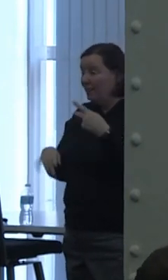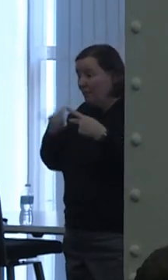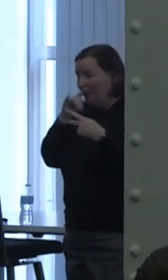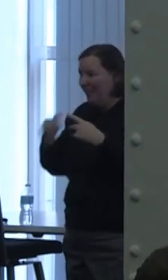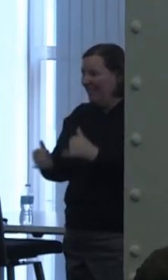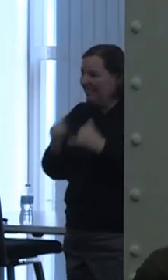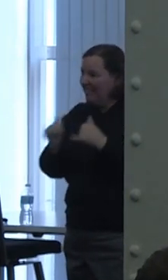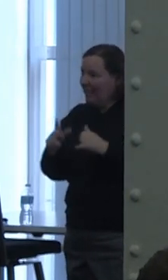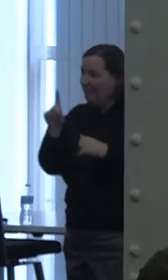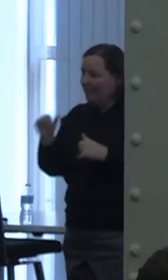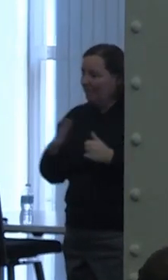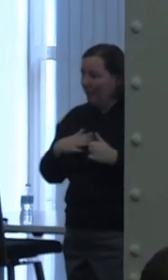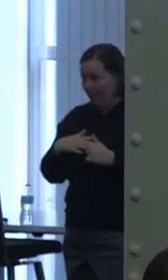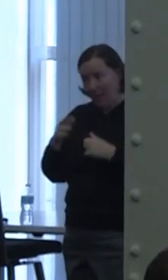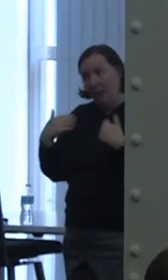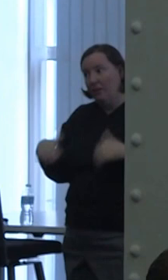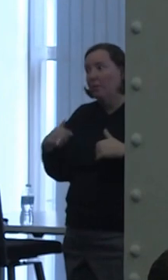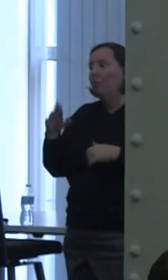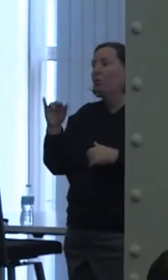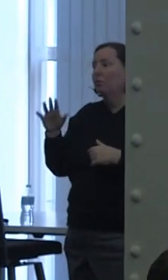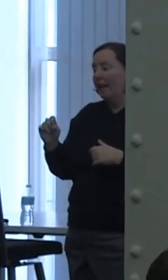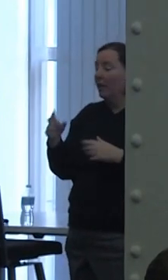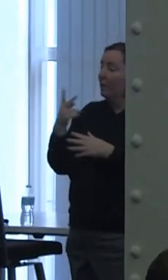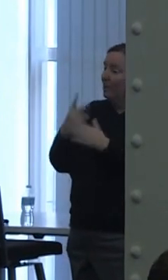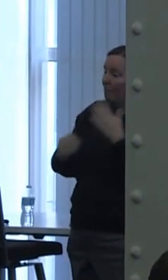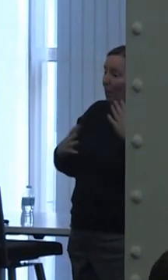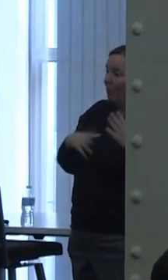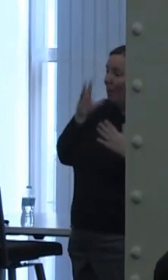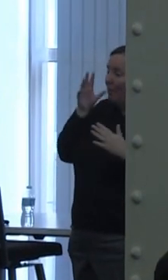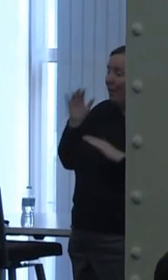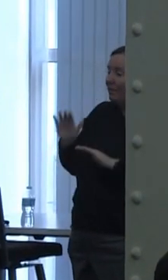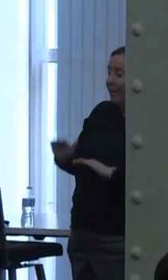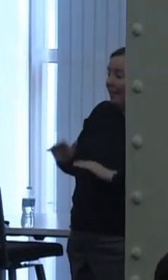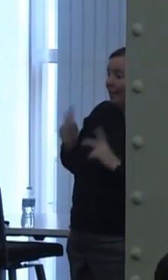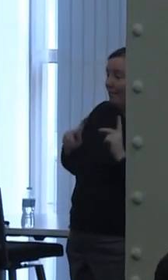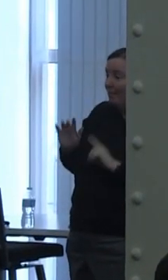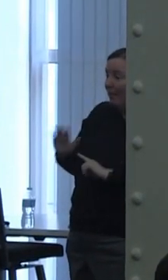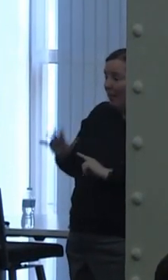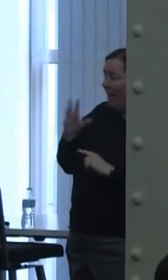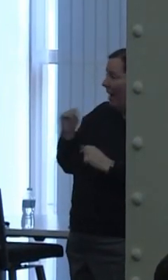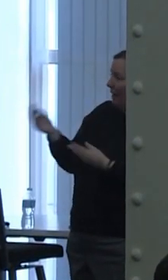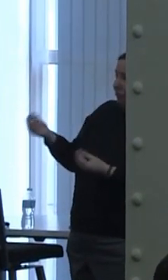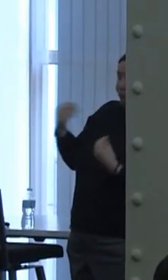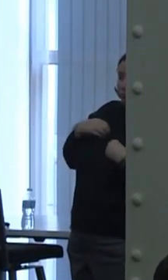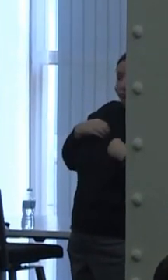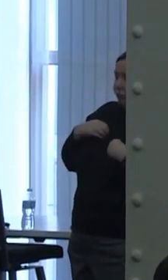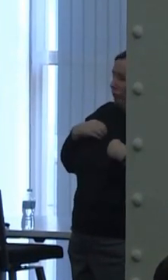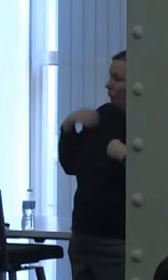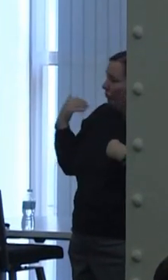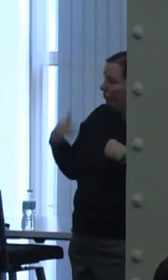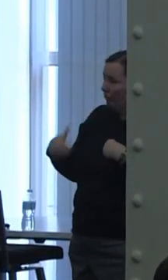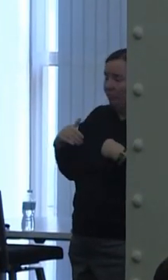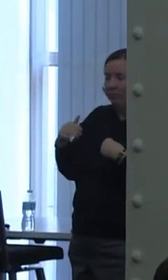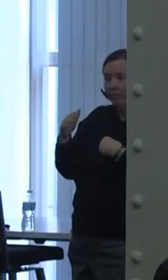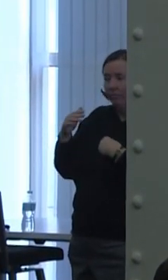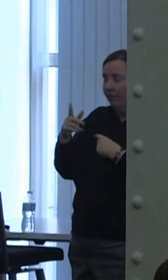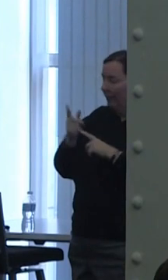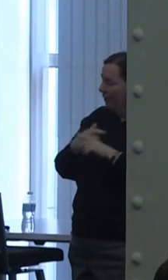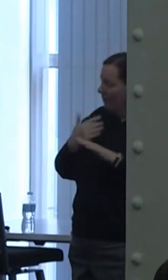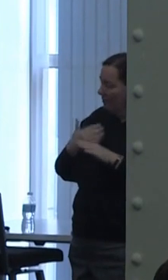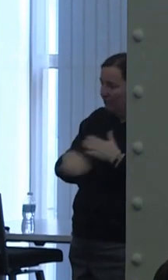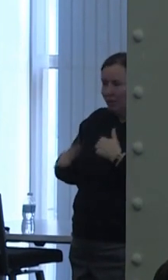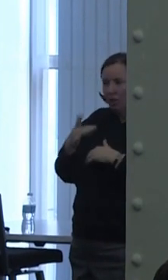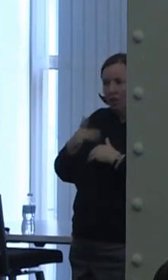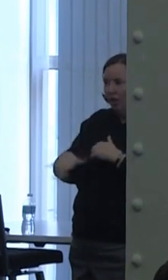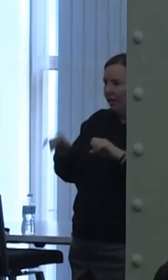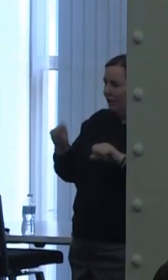have. Both my parents were little people, and they're long gone now. They really instilled in me, from as early an